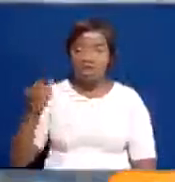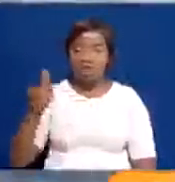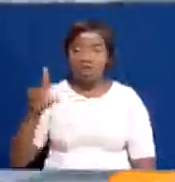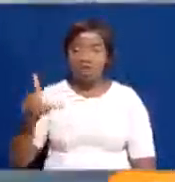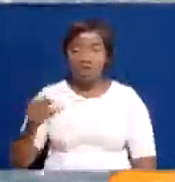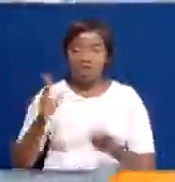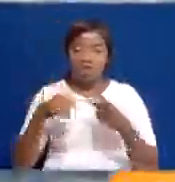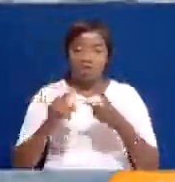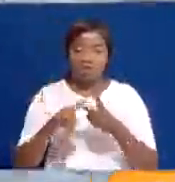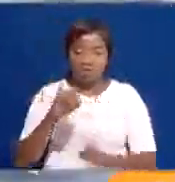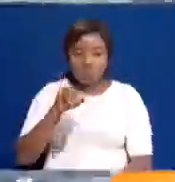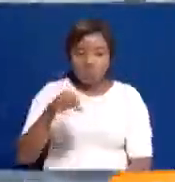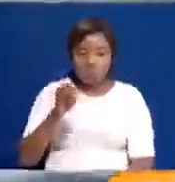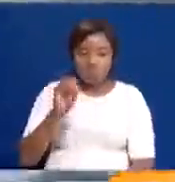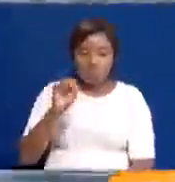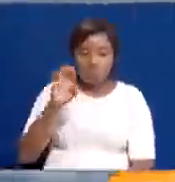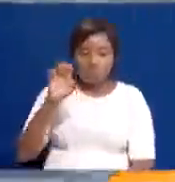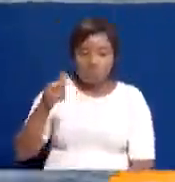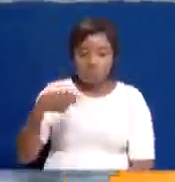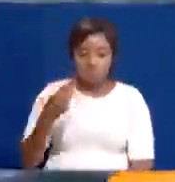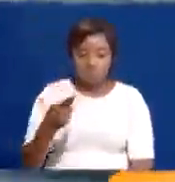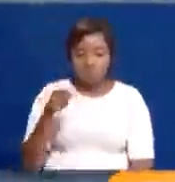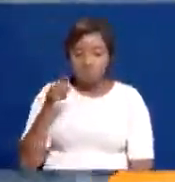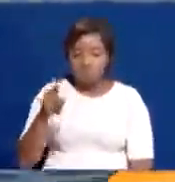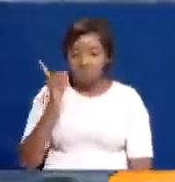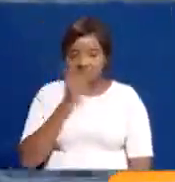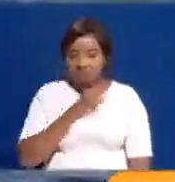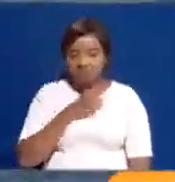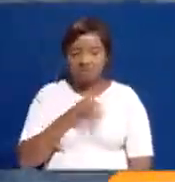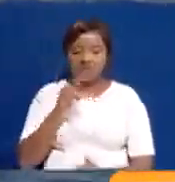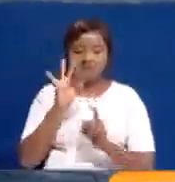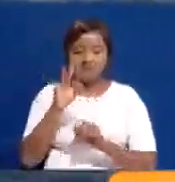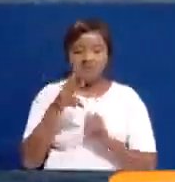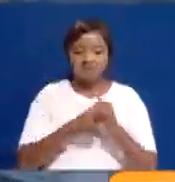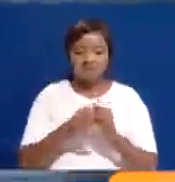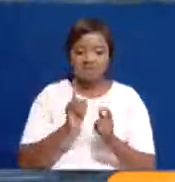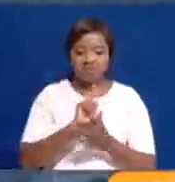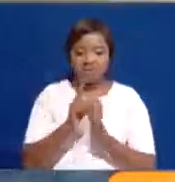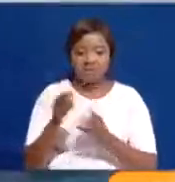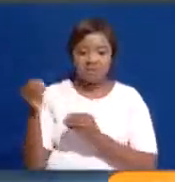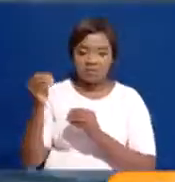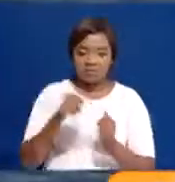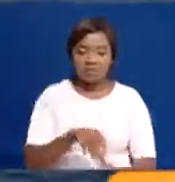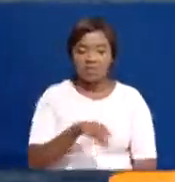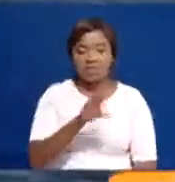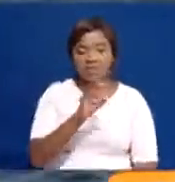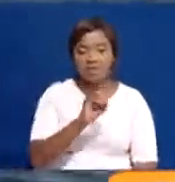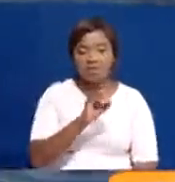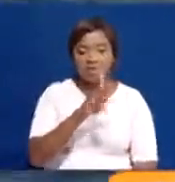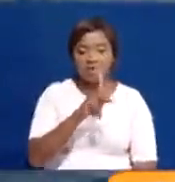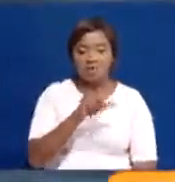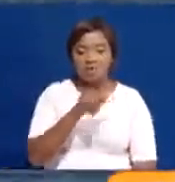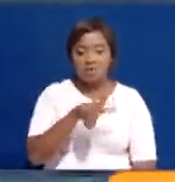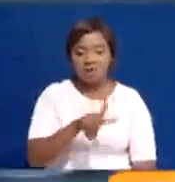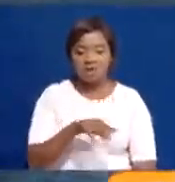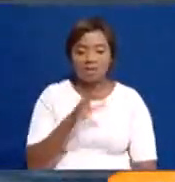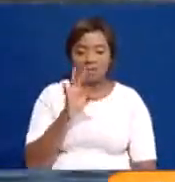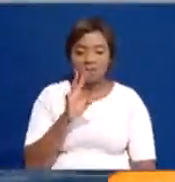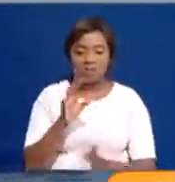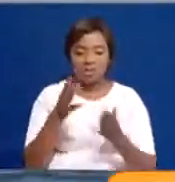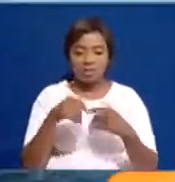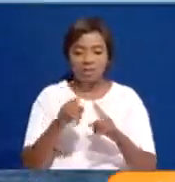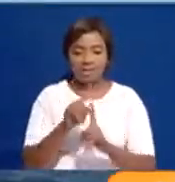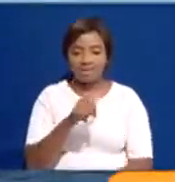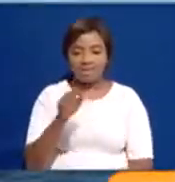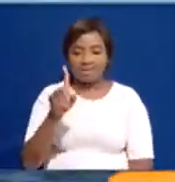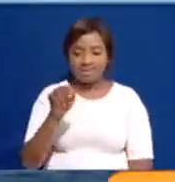Okal in the men's competition. Makona clocked 37 minutes and 42 seconds to beat Okal by a massive 34 seconds. Trevor